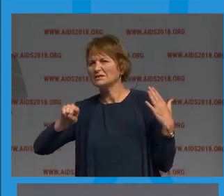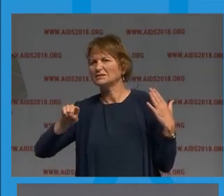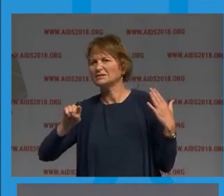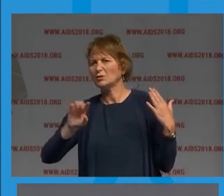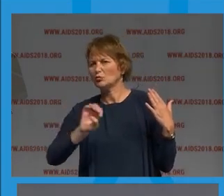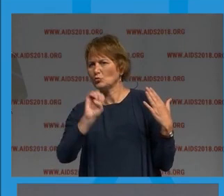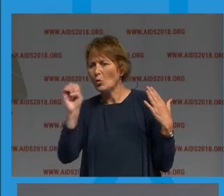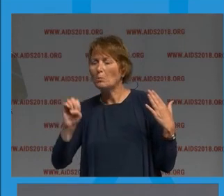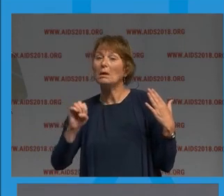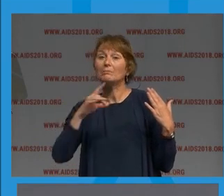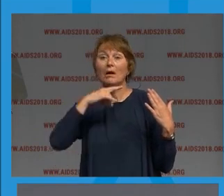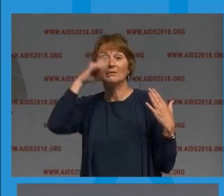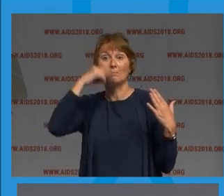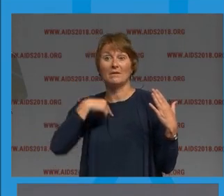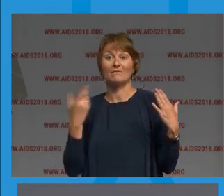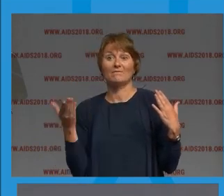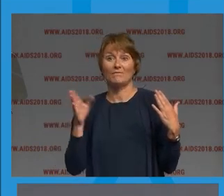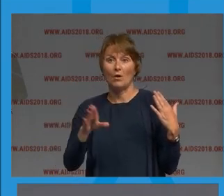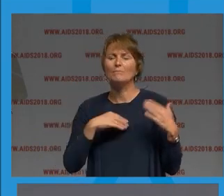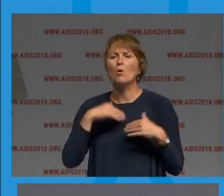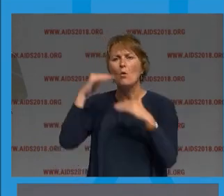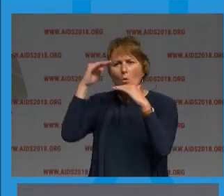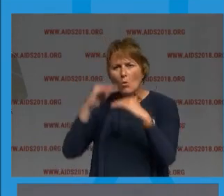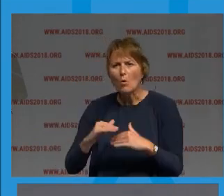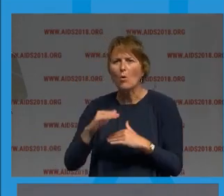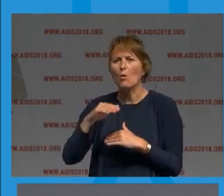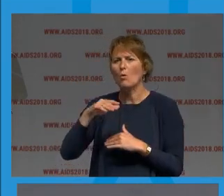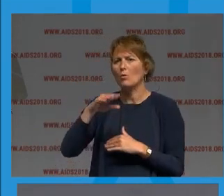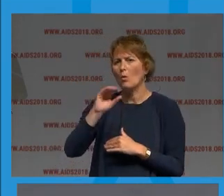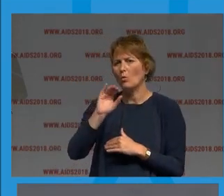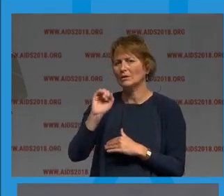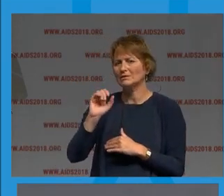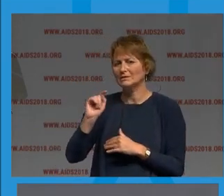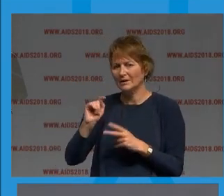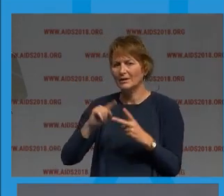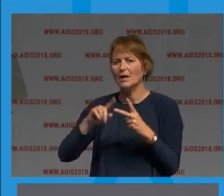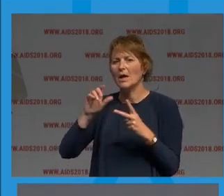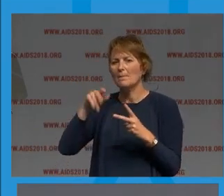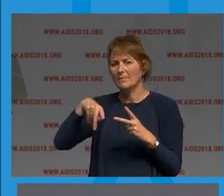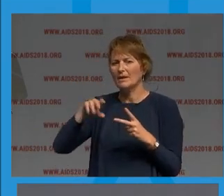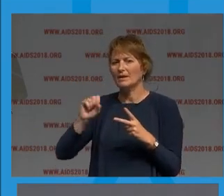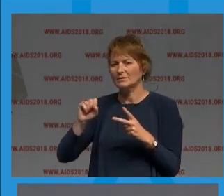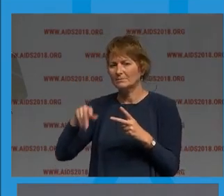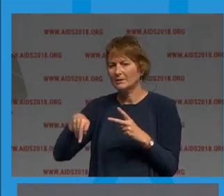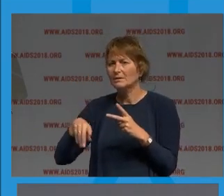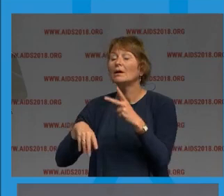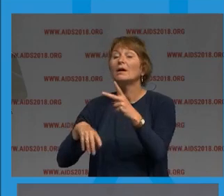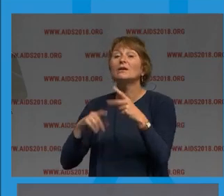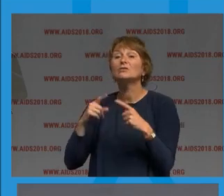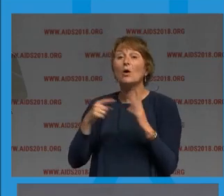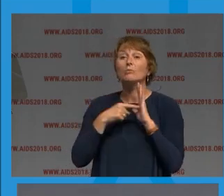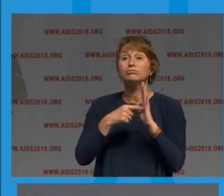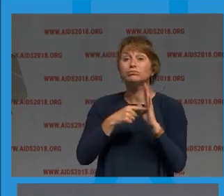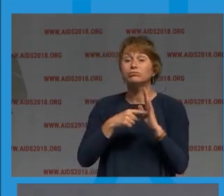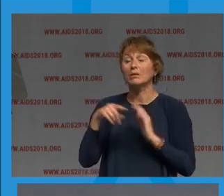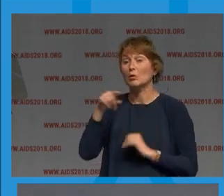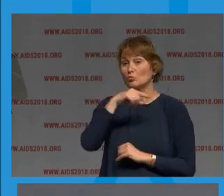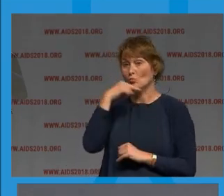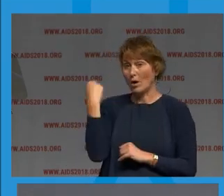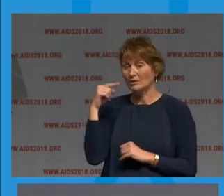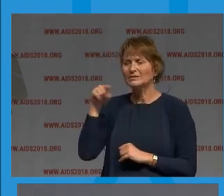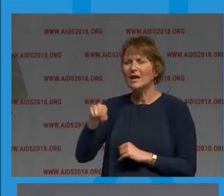from, had low NSP and low OST coverage. Of particular concern, Russia has an